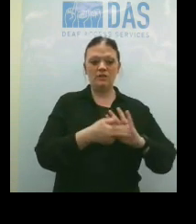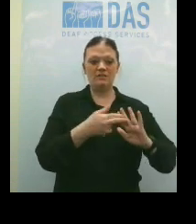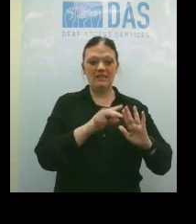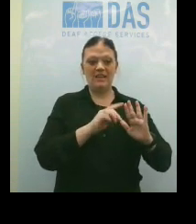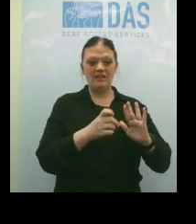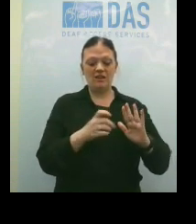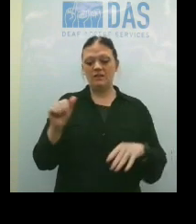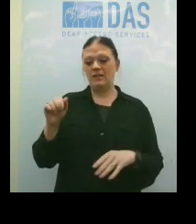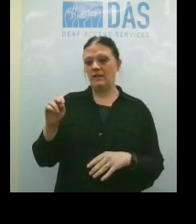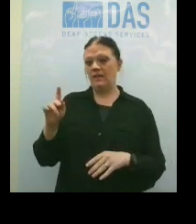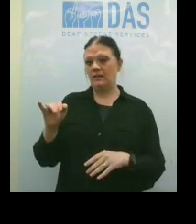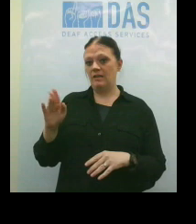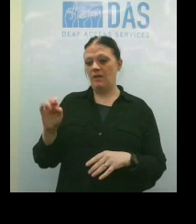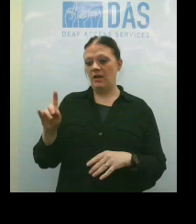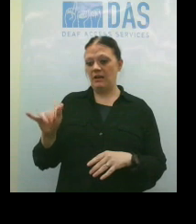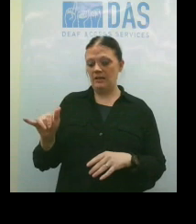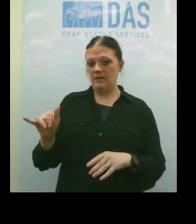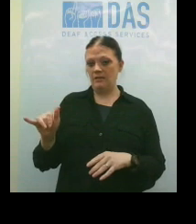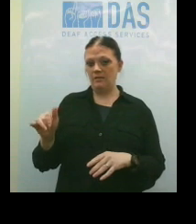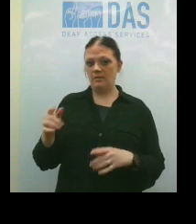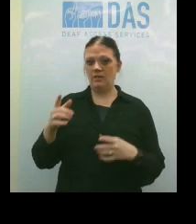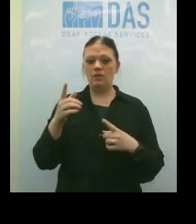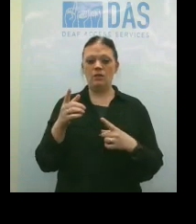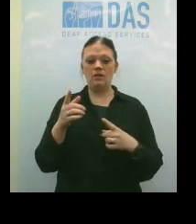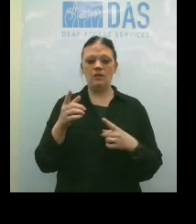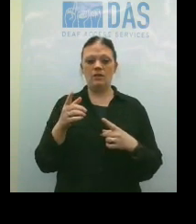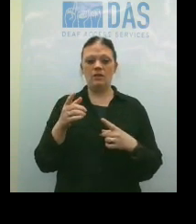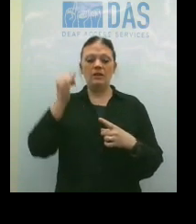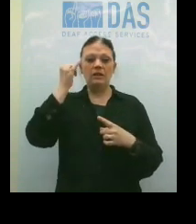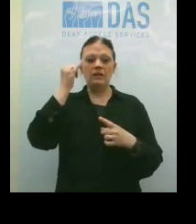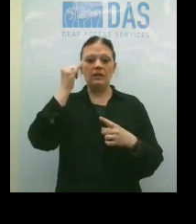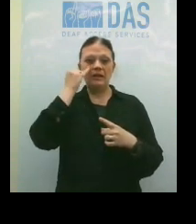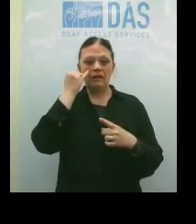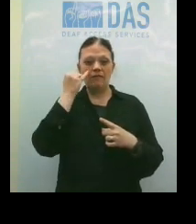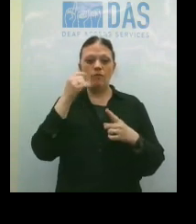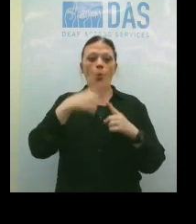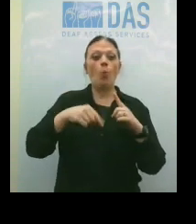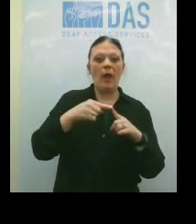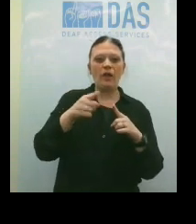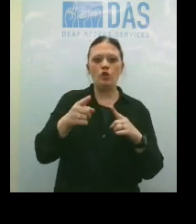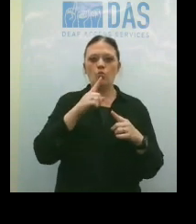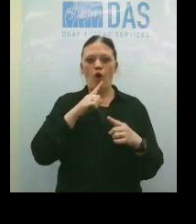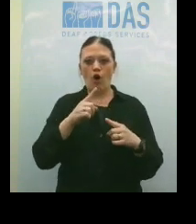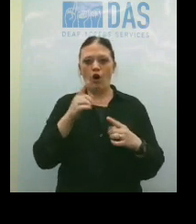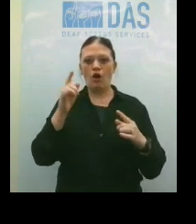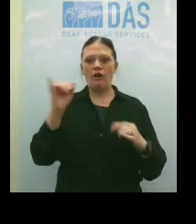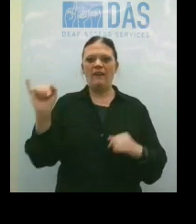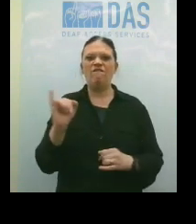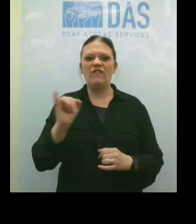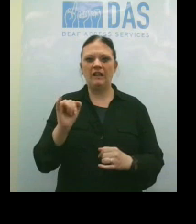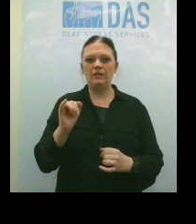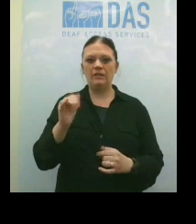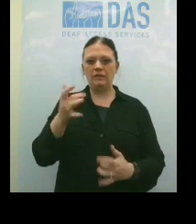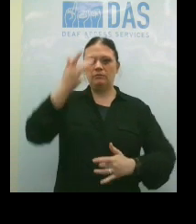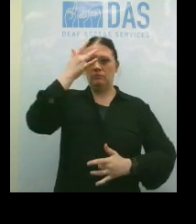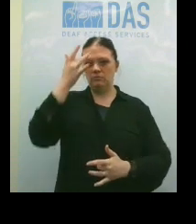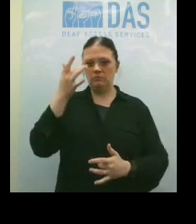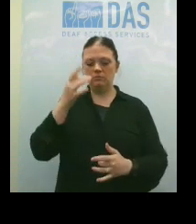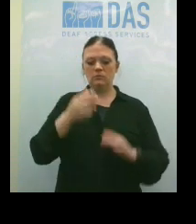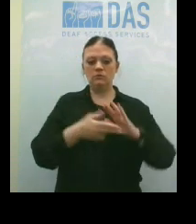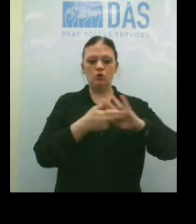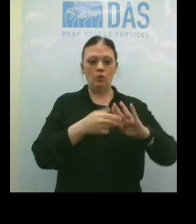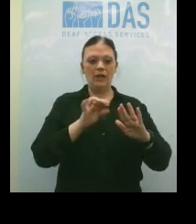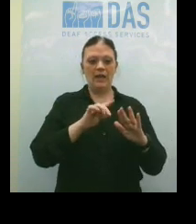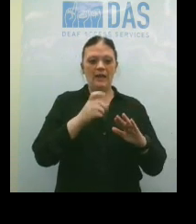test is looking for when you are infected with COVID-19. So a diagnostic test will tell you at